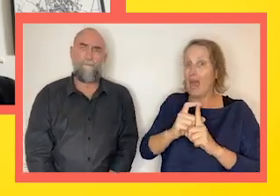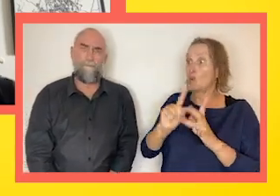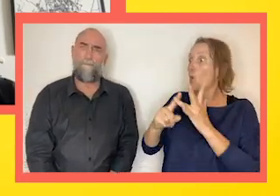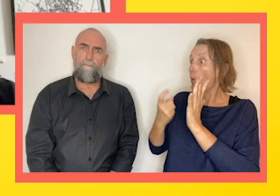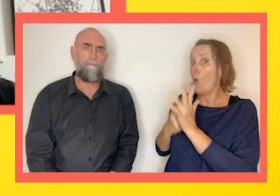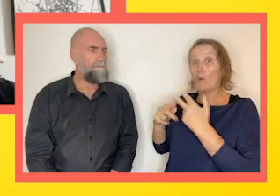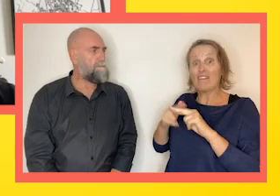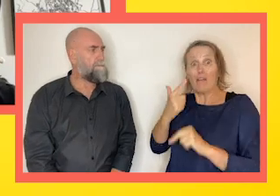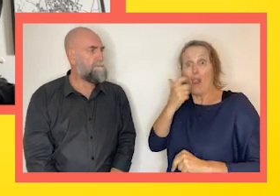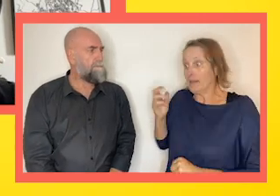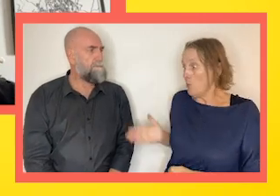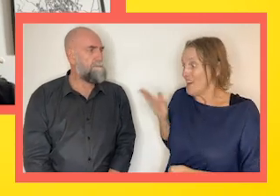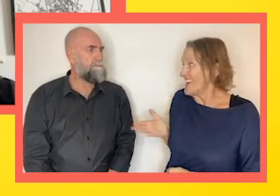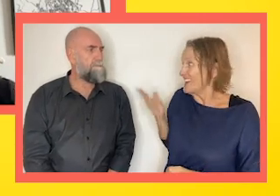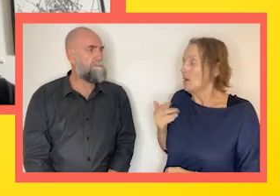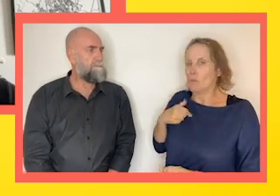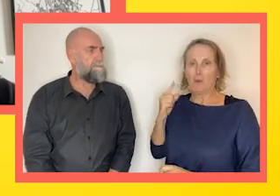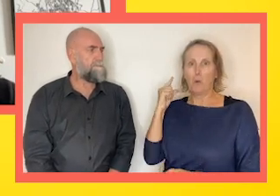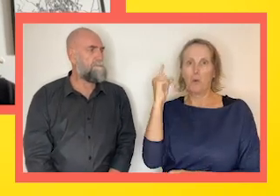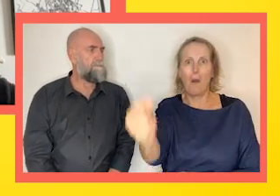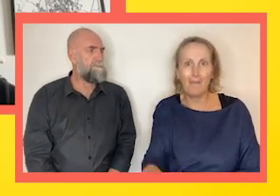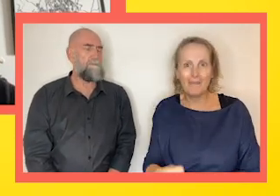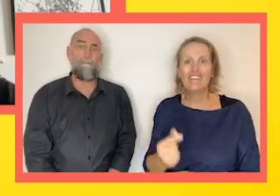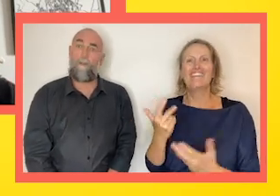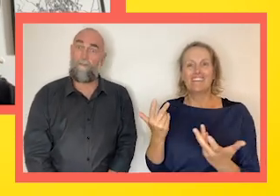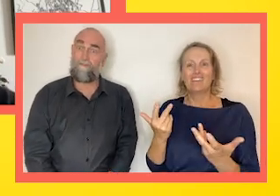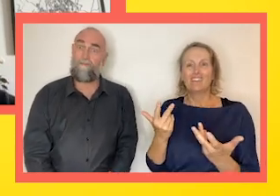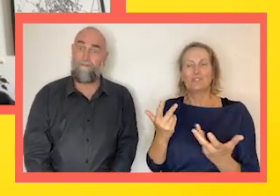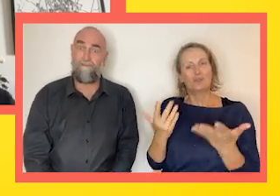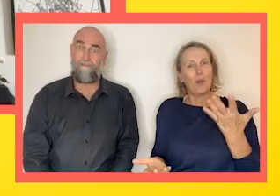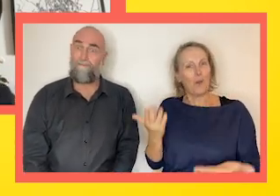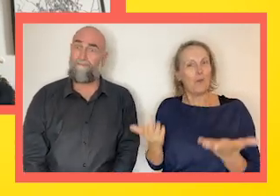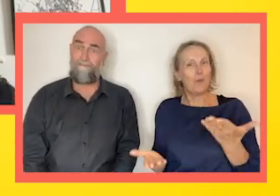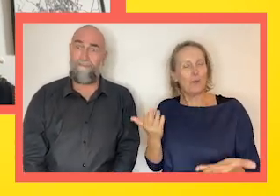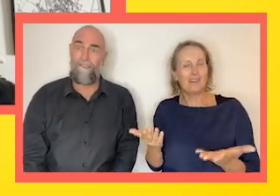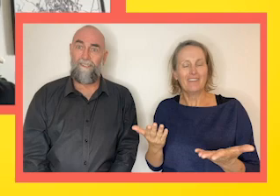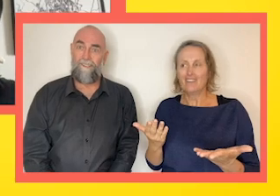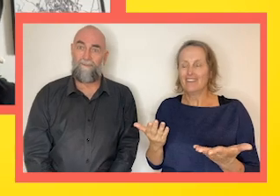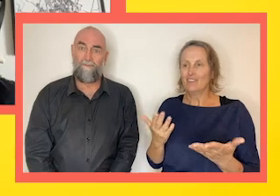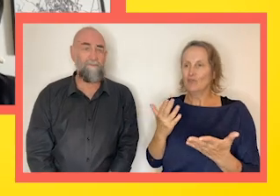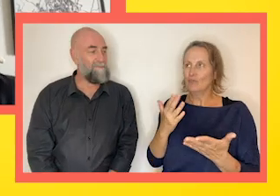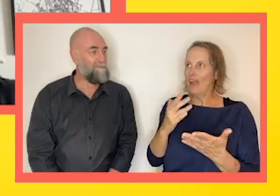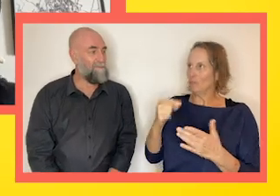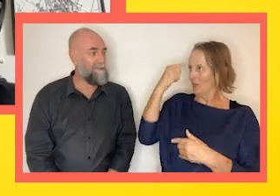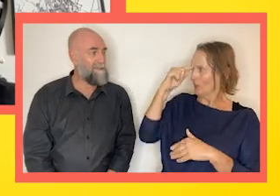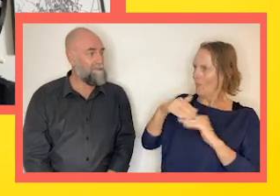a wind tunnel with a 10 meter per second tailwind and run records every day. But